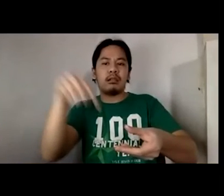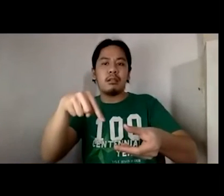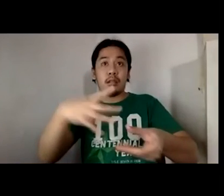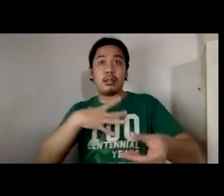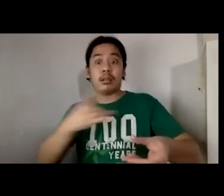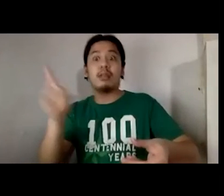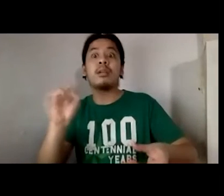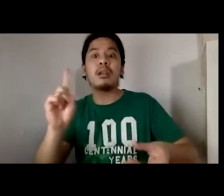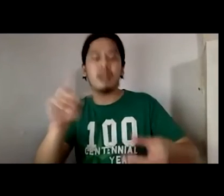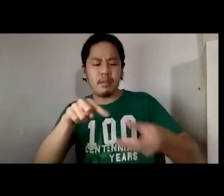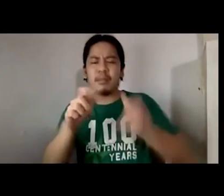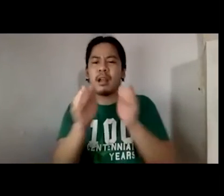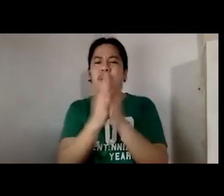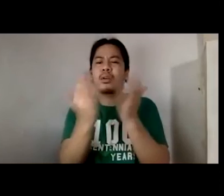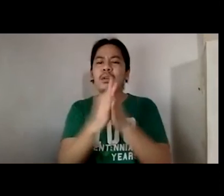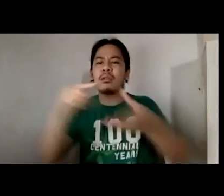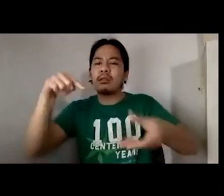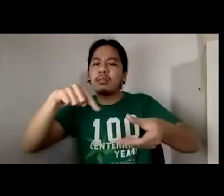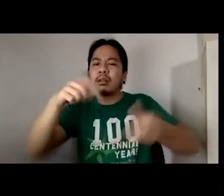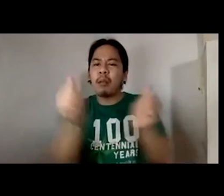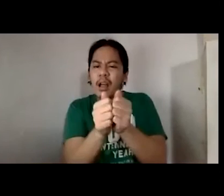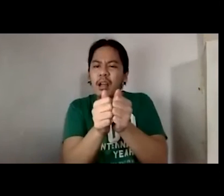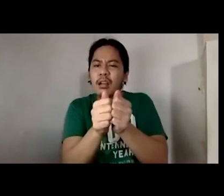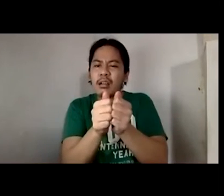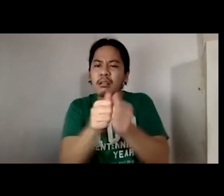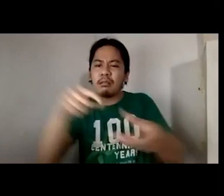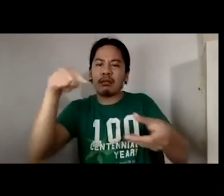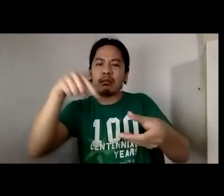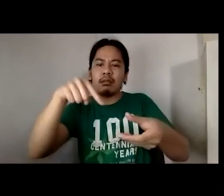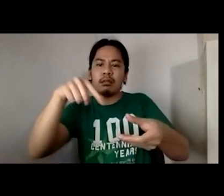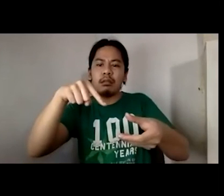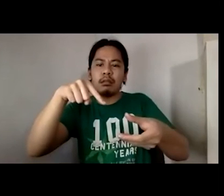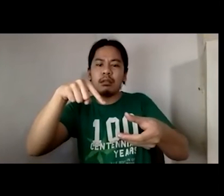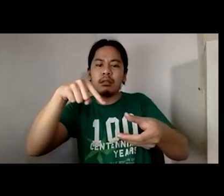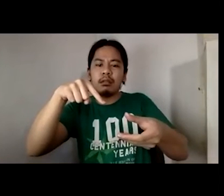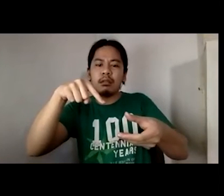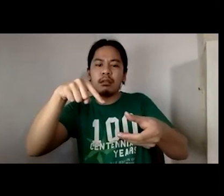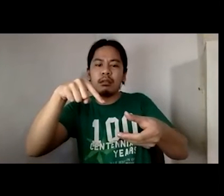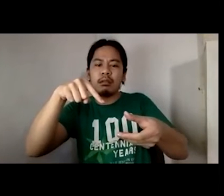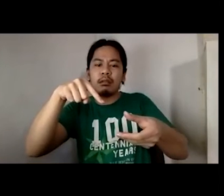with the sign like.